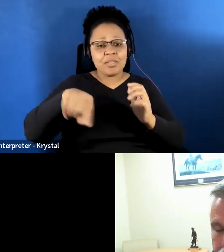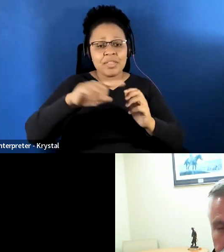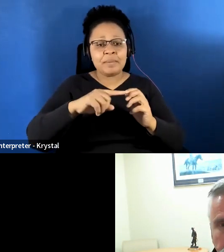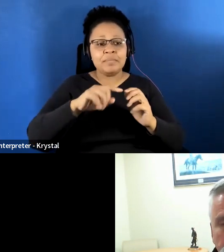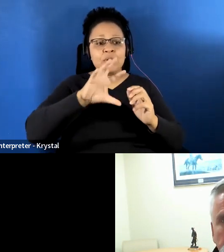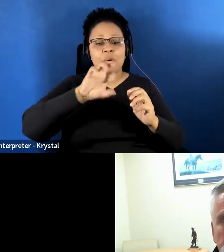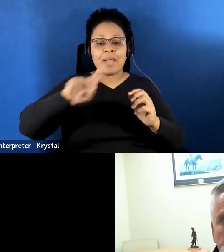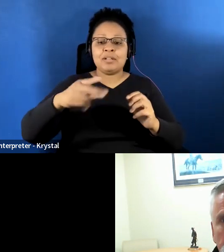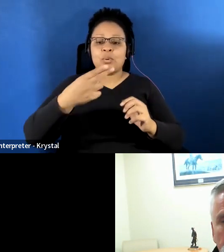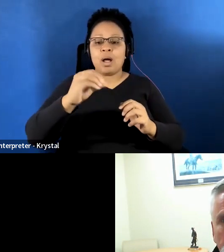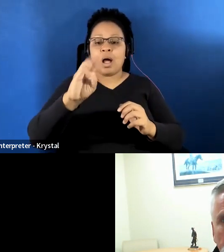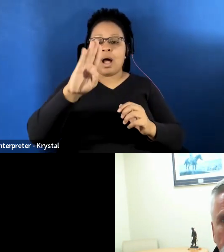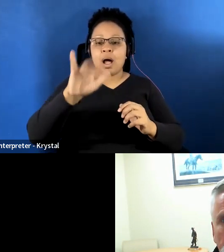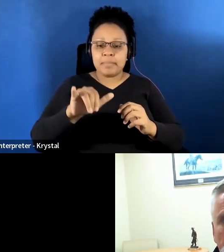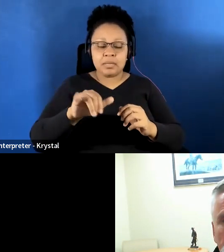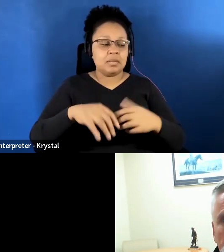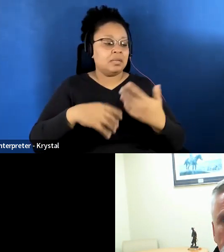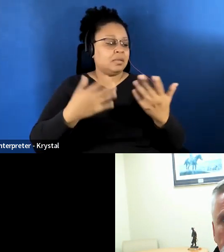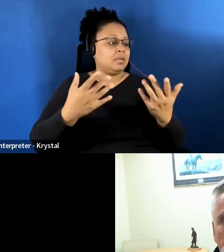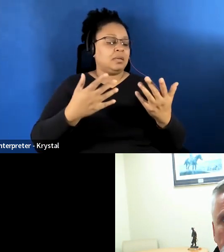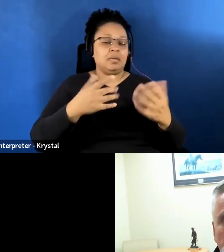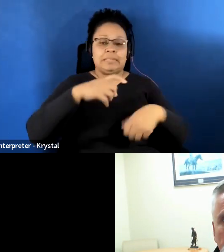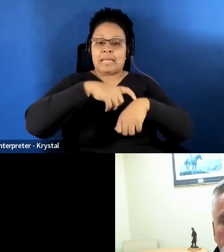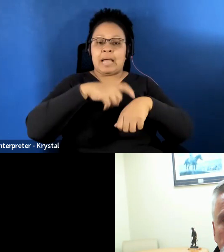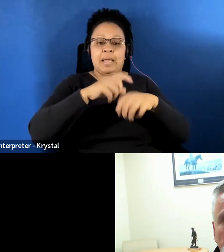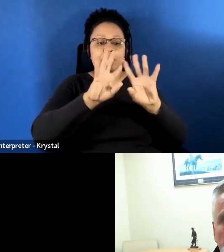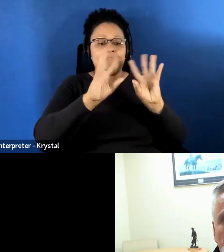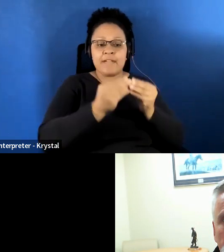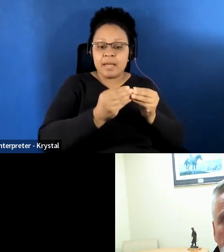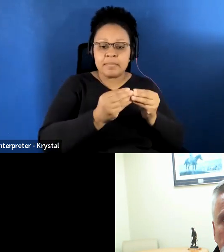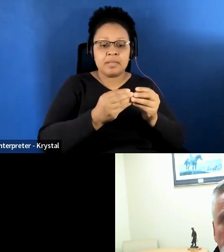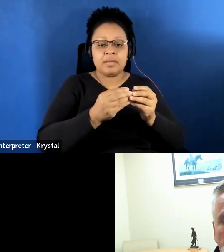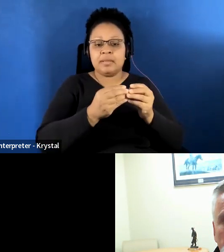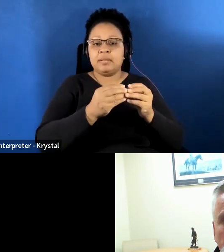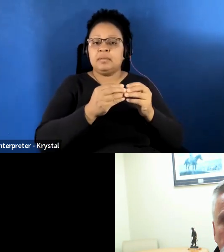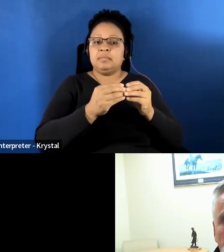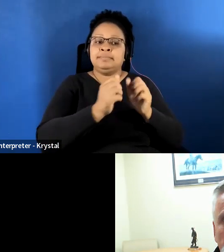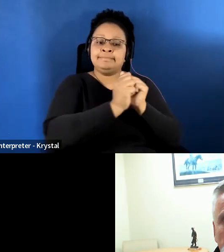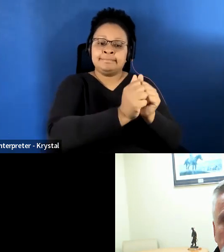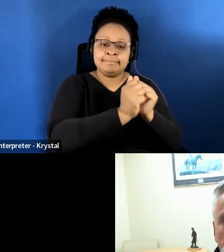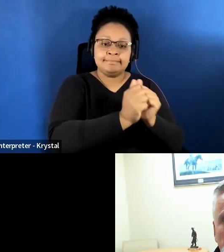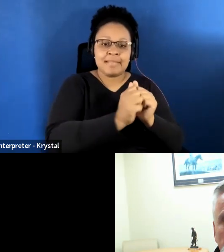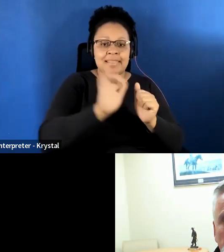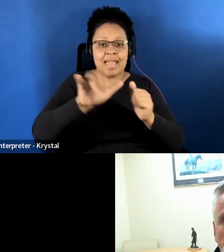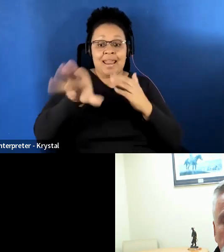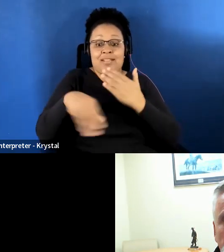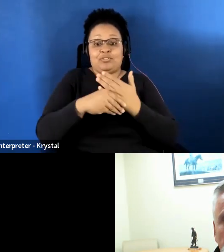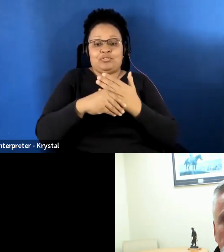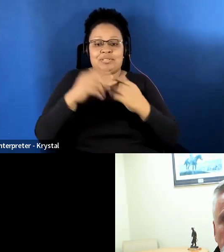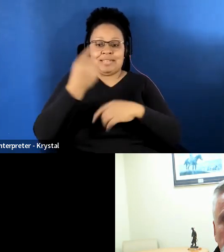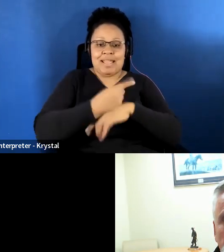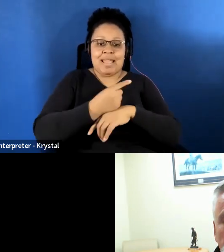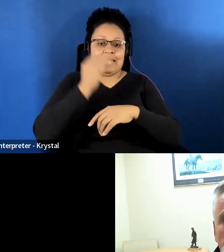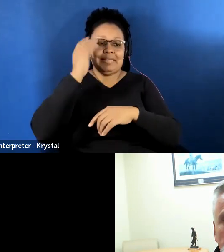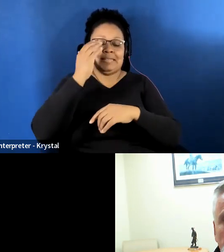to hobbies and just spend that time with family. And that extra day really seemed